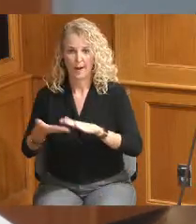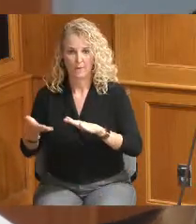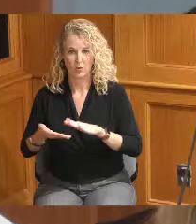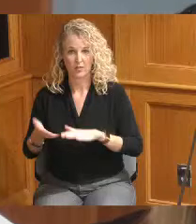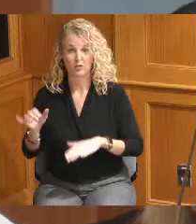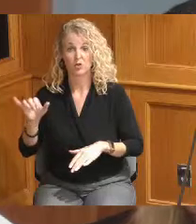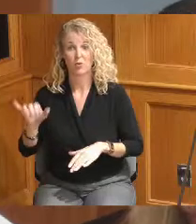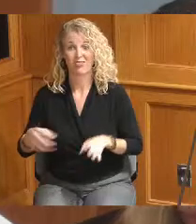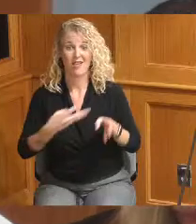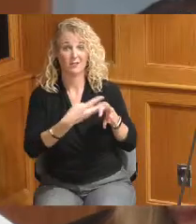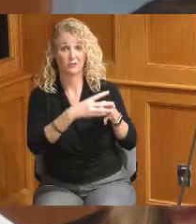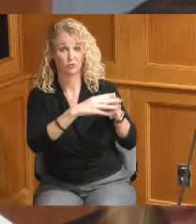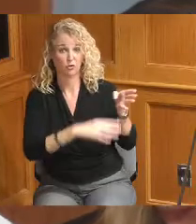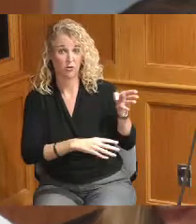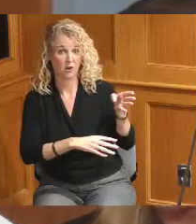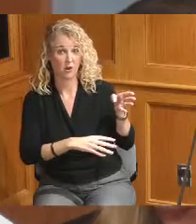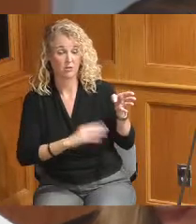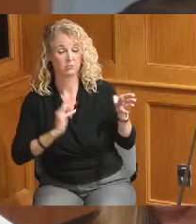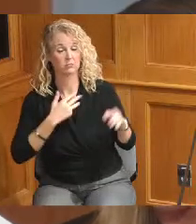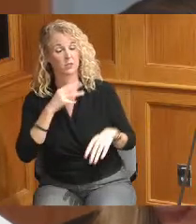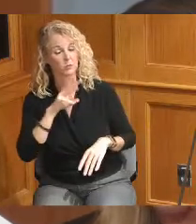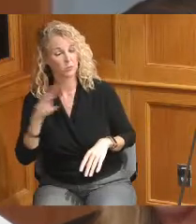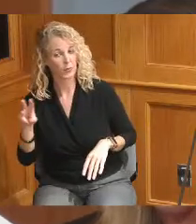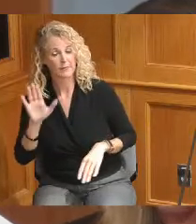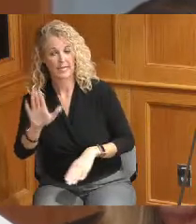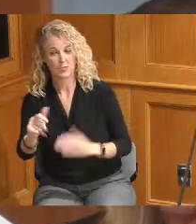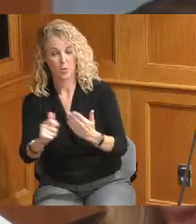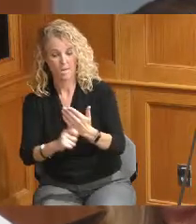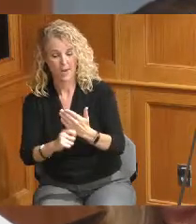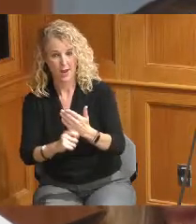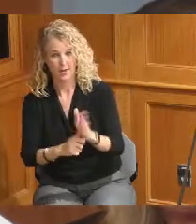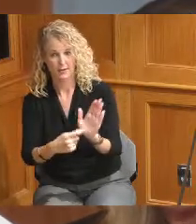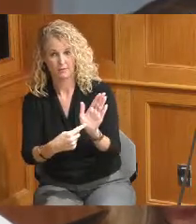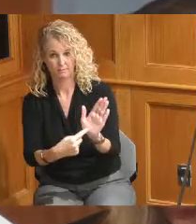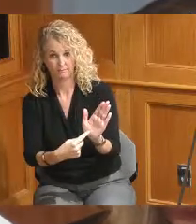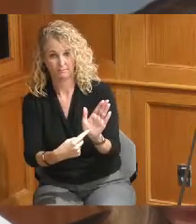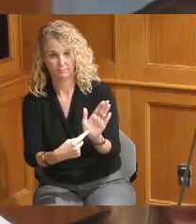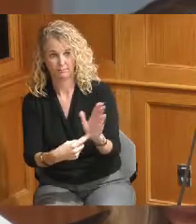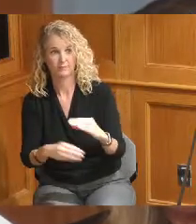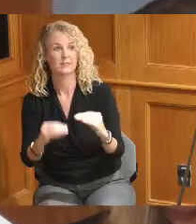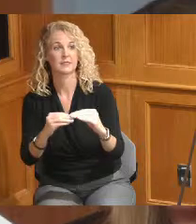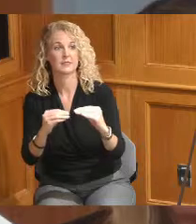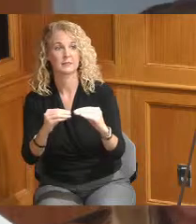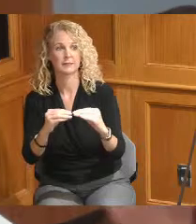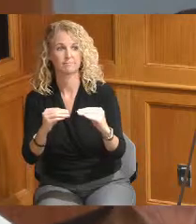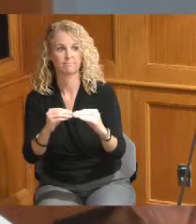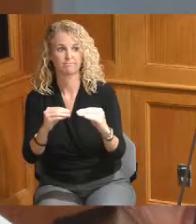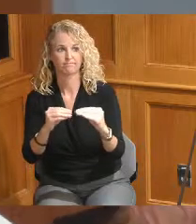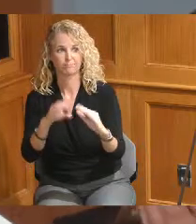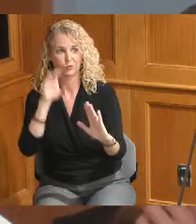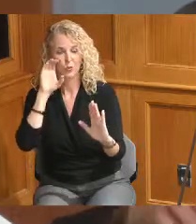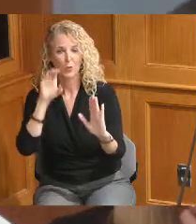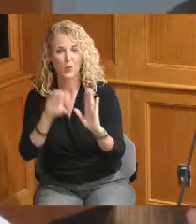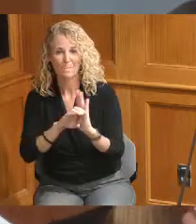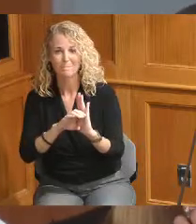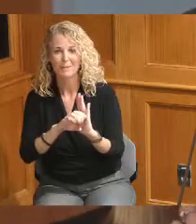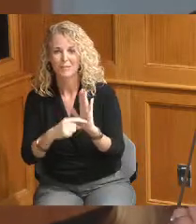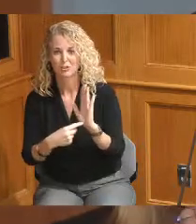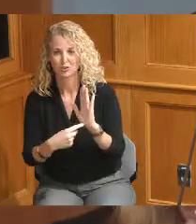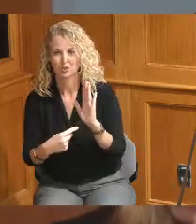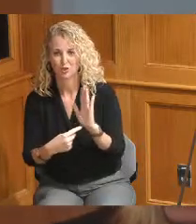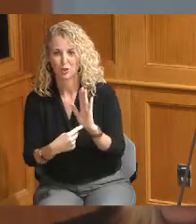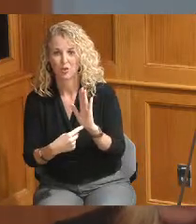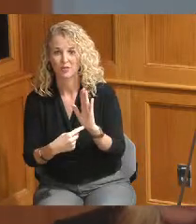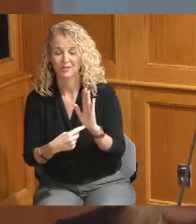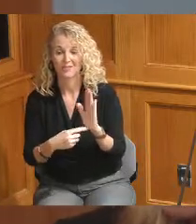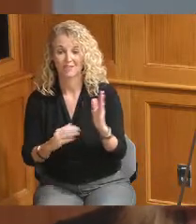with that spreadsheet that is on our website is we made it more of a graphical representation so that you can